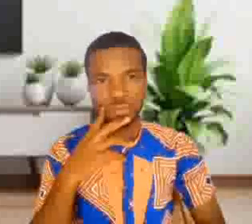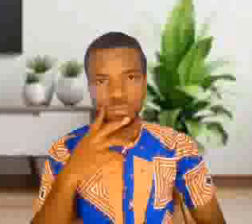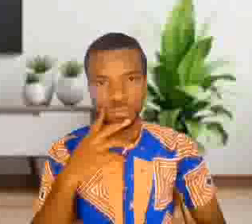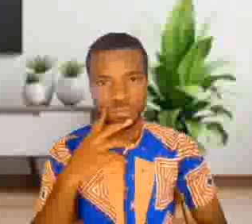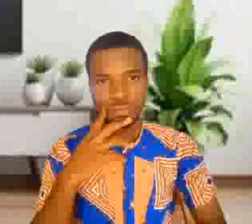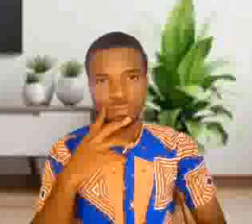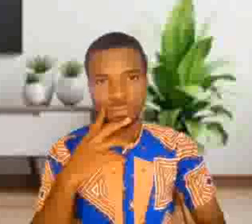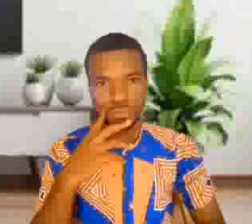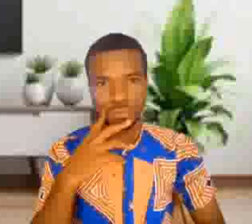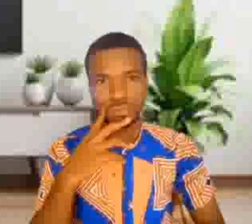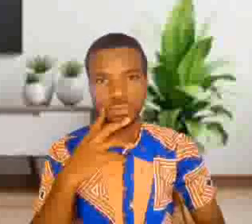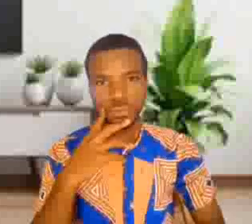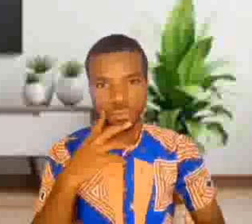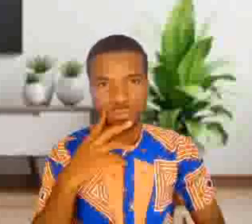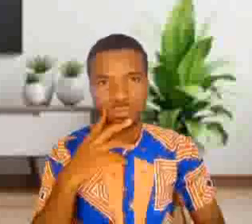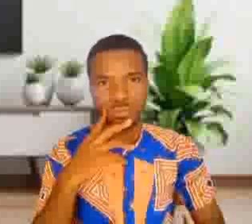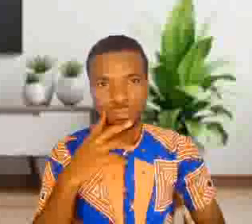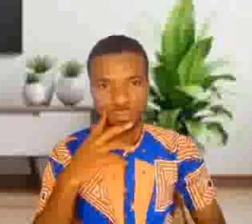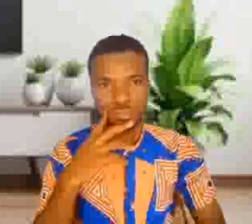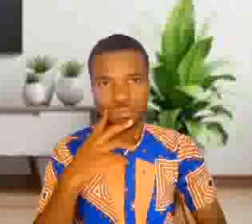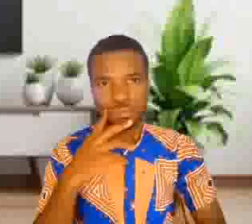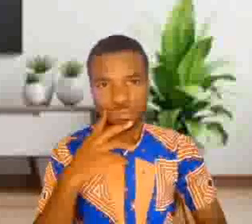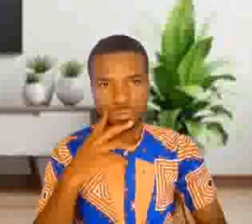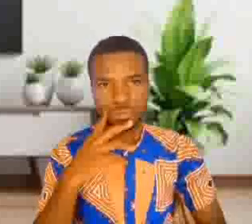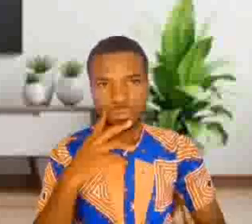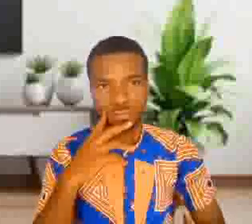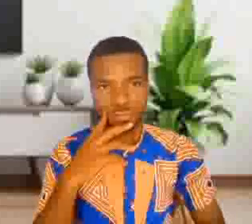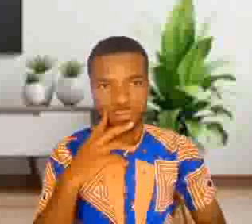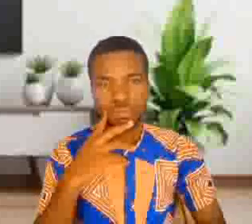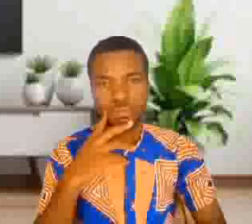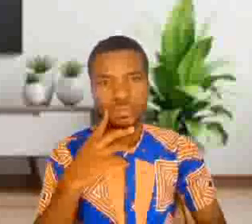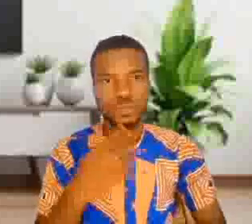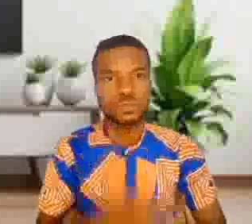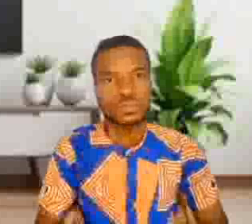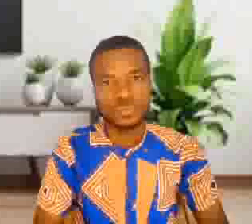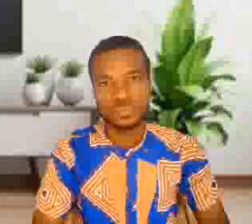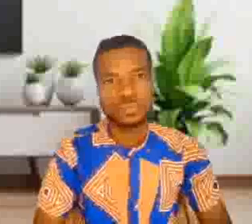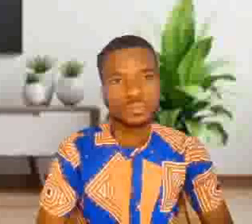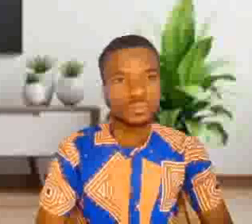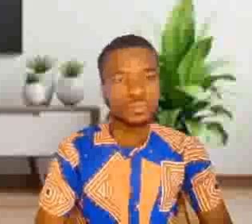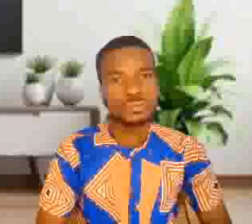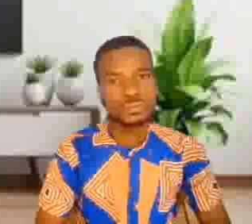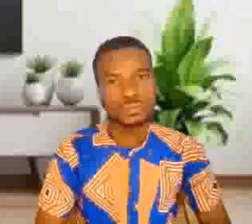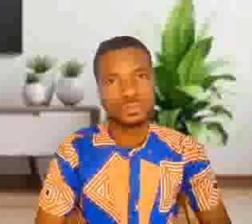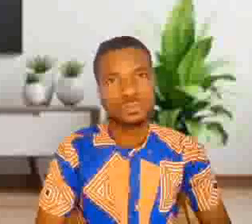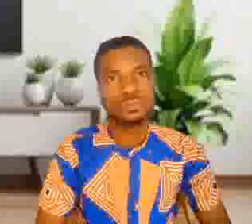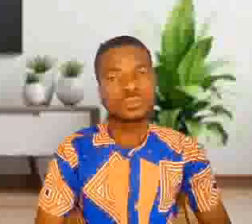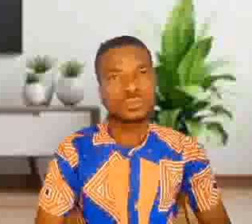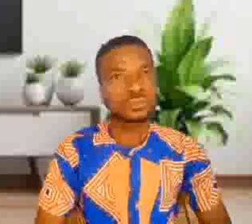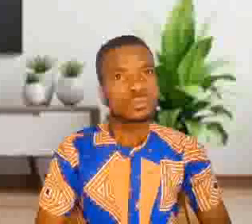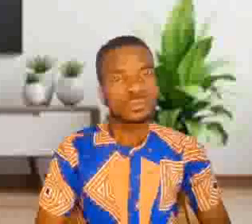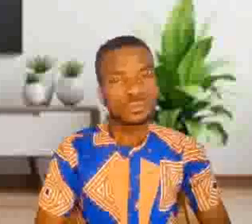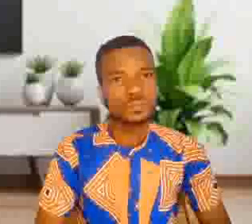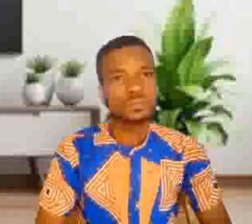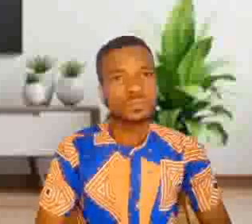Is that the words I speak to you? They are spirit and they are life. You need your spirit